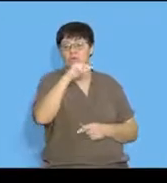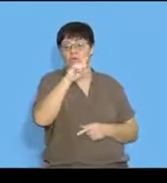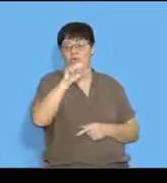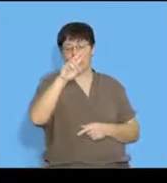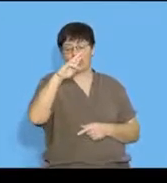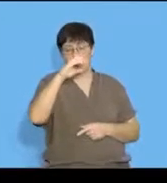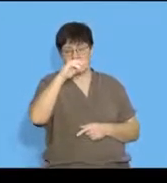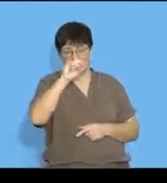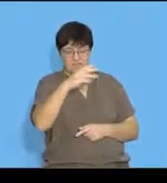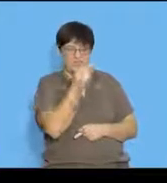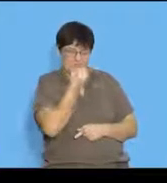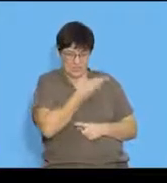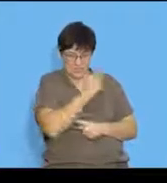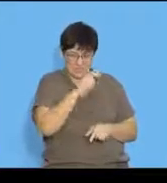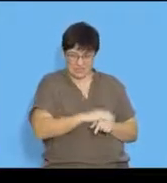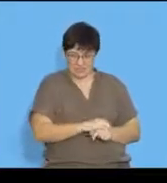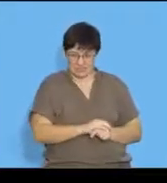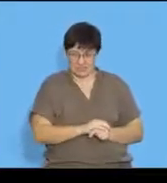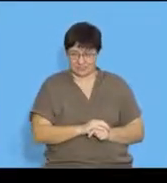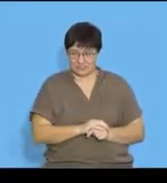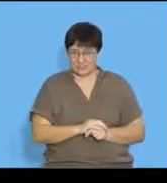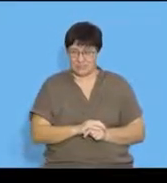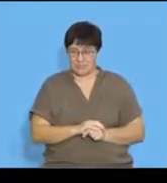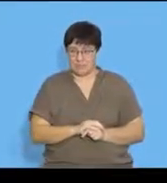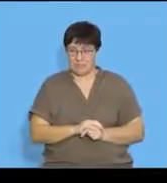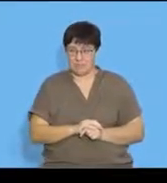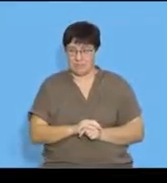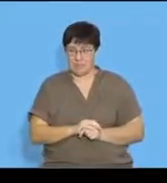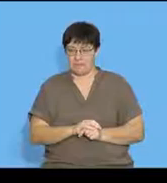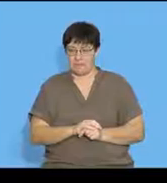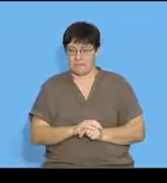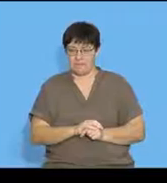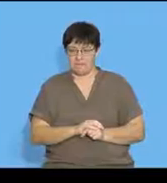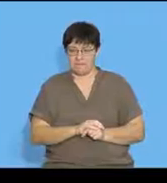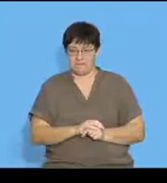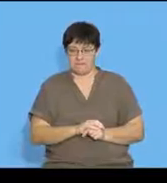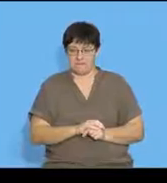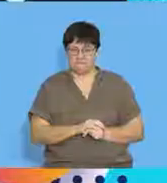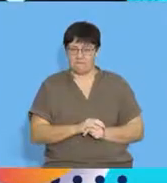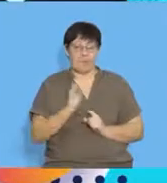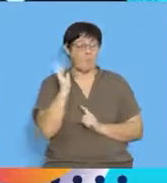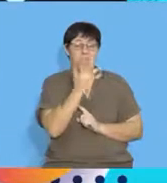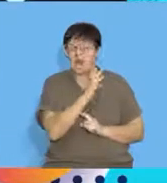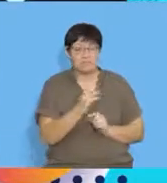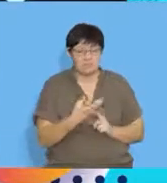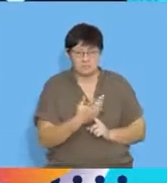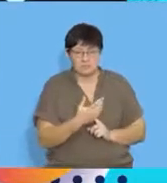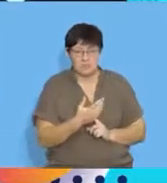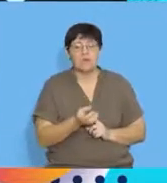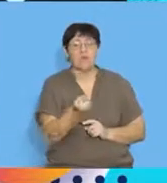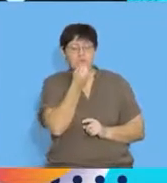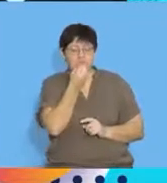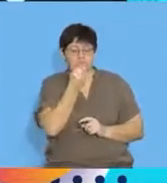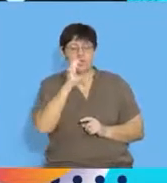food. But have a look here. All right. What plants are they growing to? Crops,